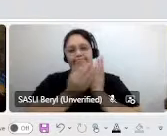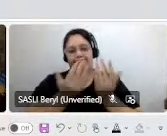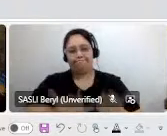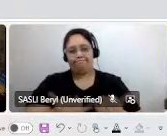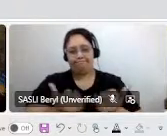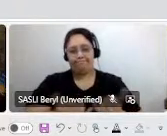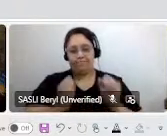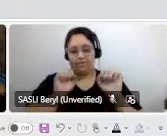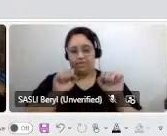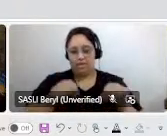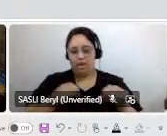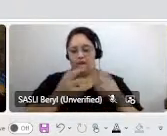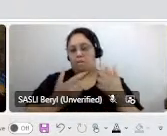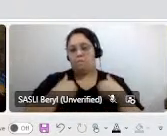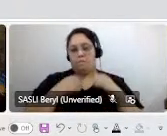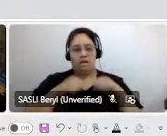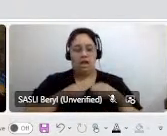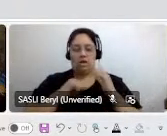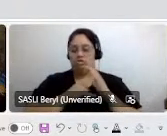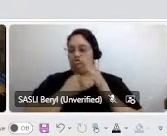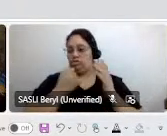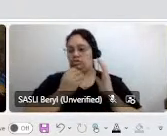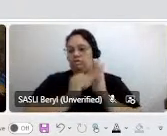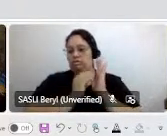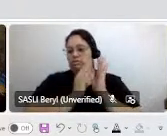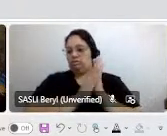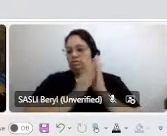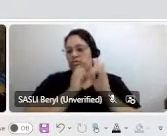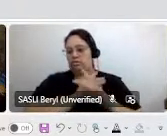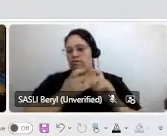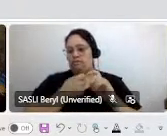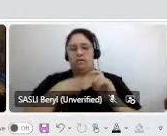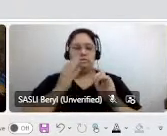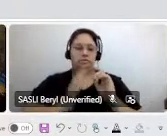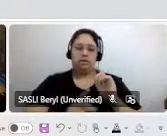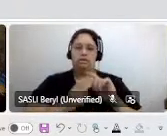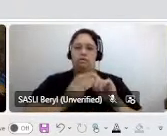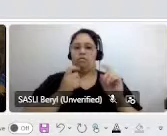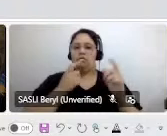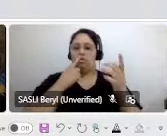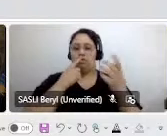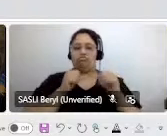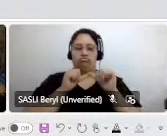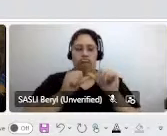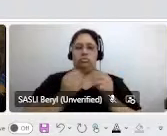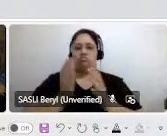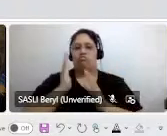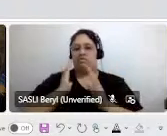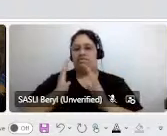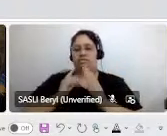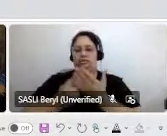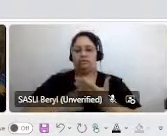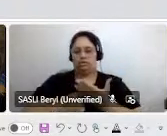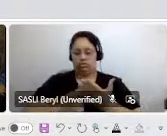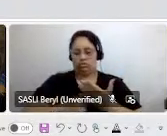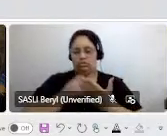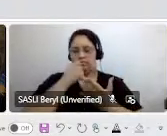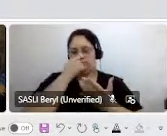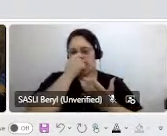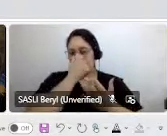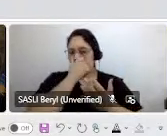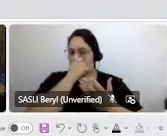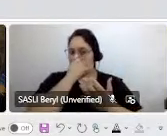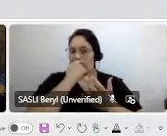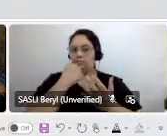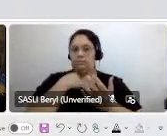Maybe if I can just kick that off from my side. It's also consistent with our previous discussions.